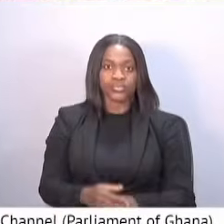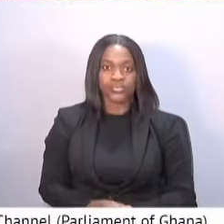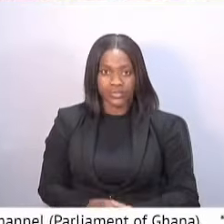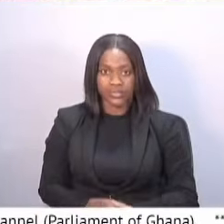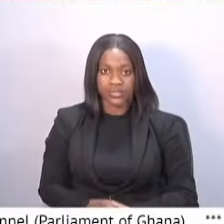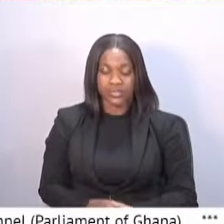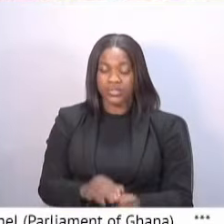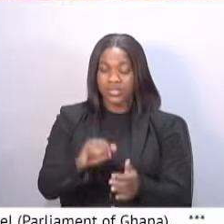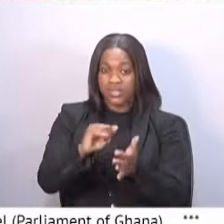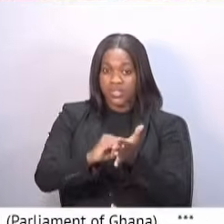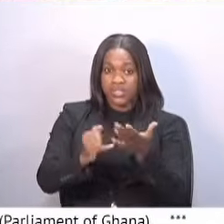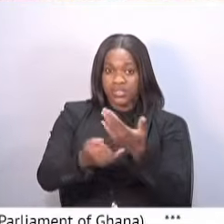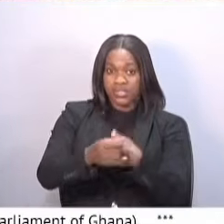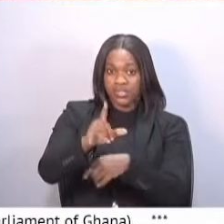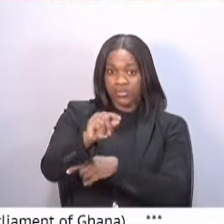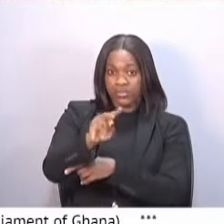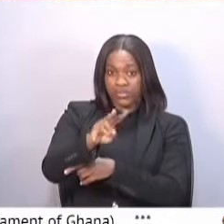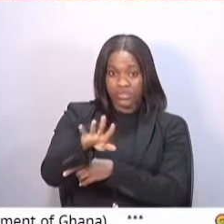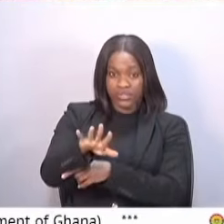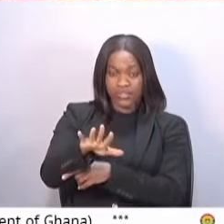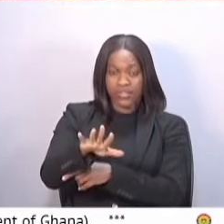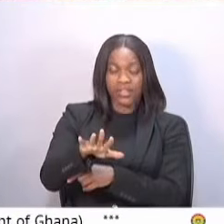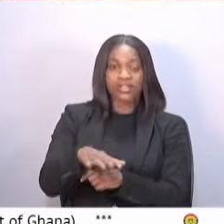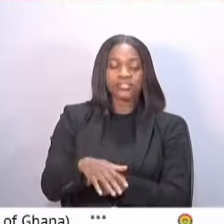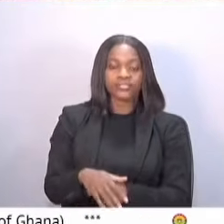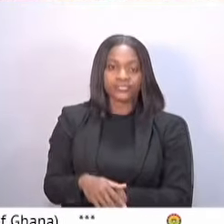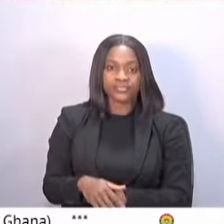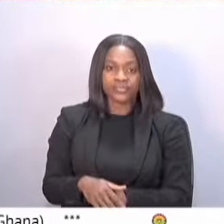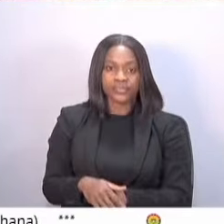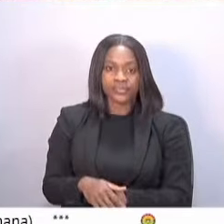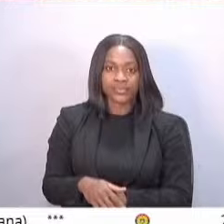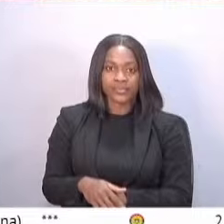In January 2025 to date, this is the status